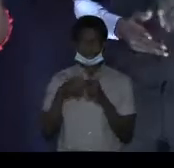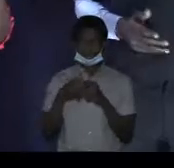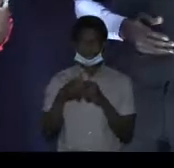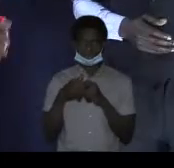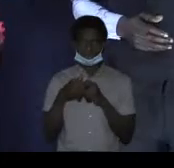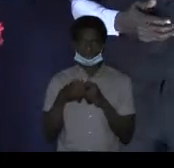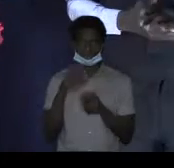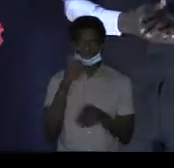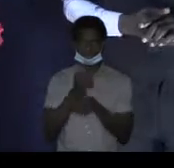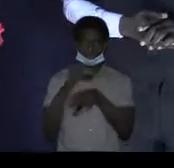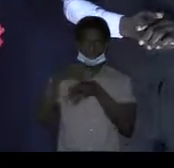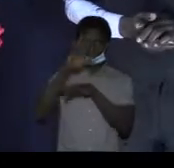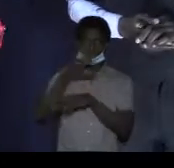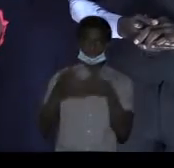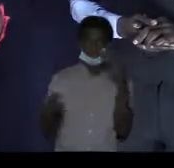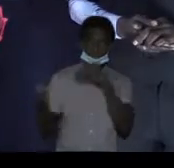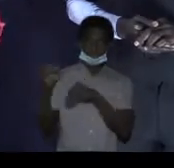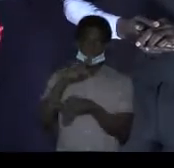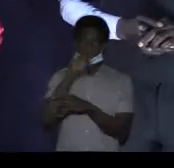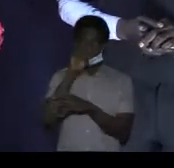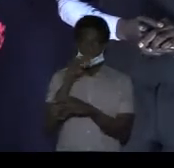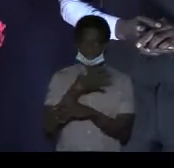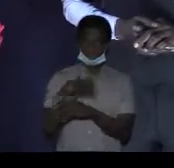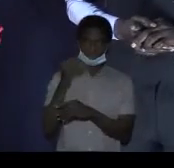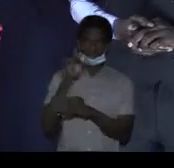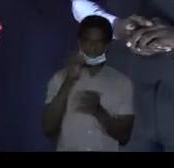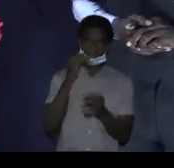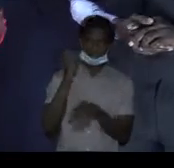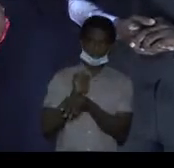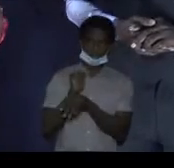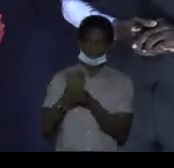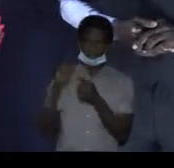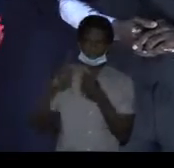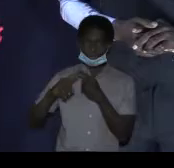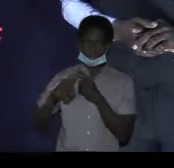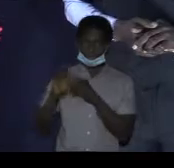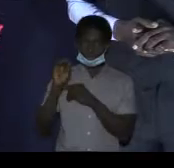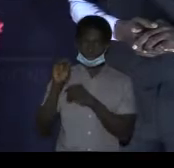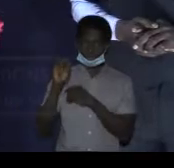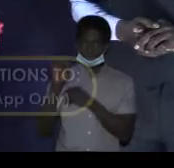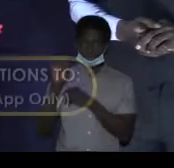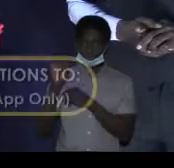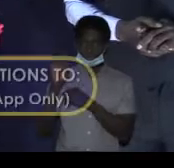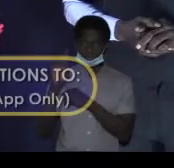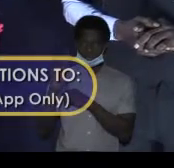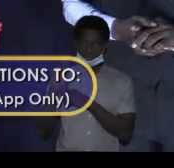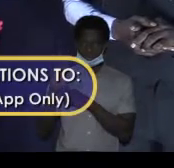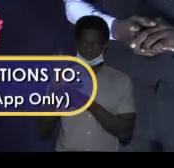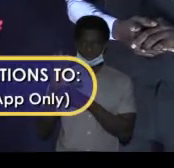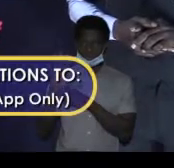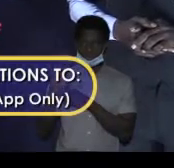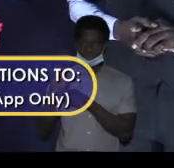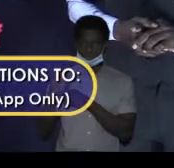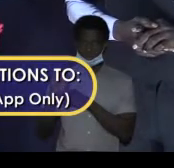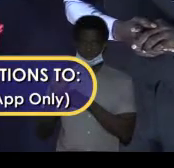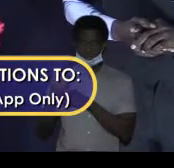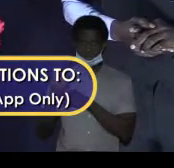not, you don't have a problem. Just send your comments, your questions and your homework to